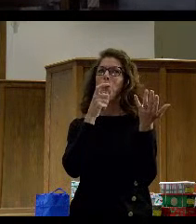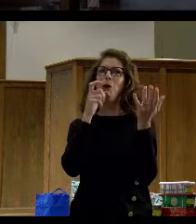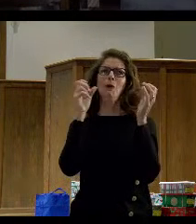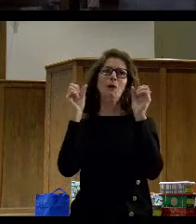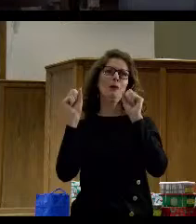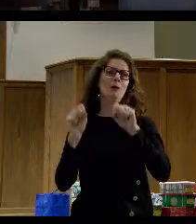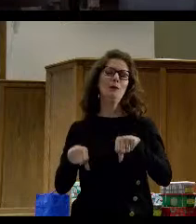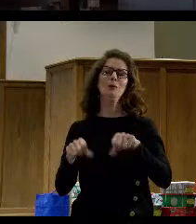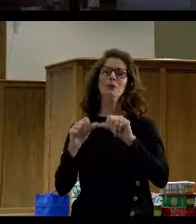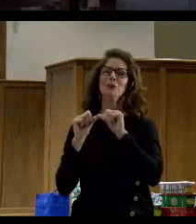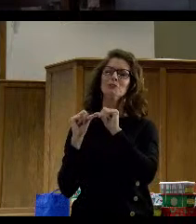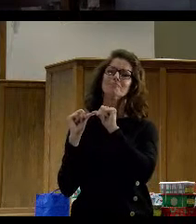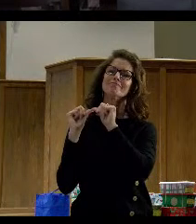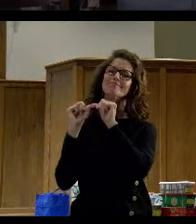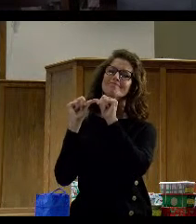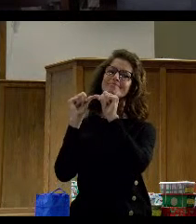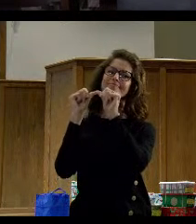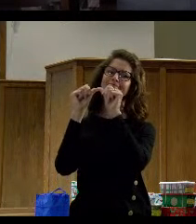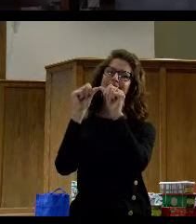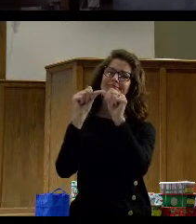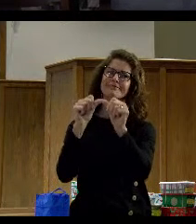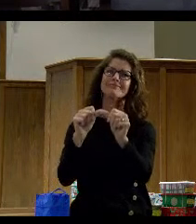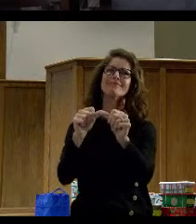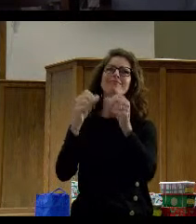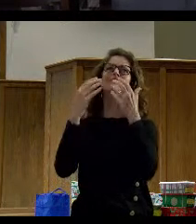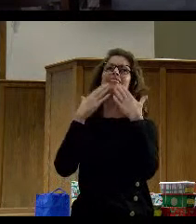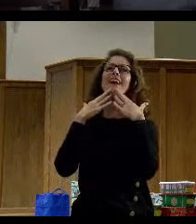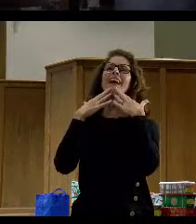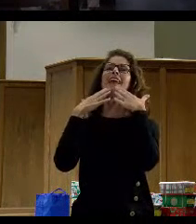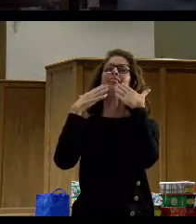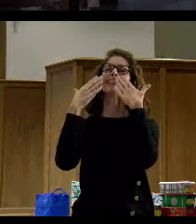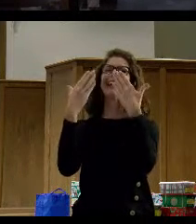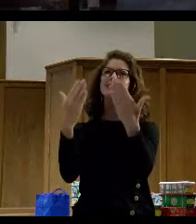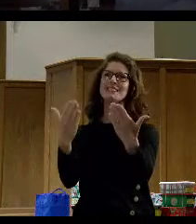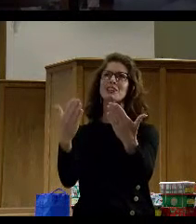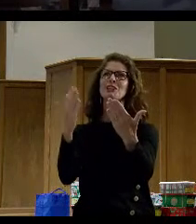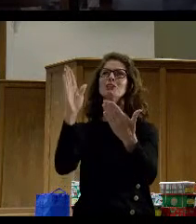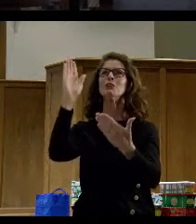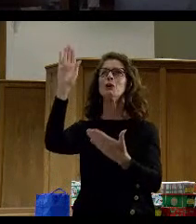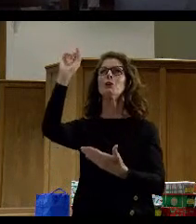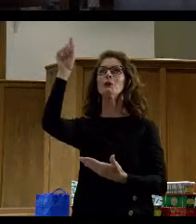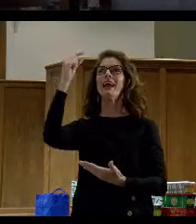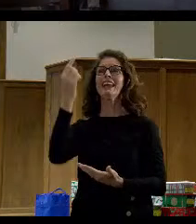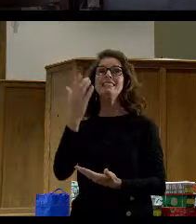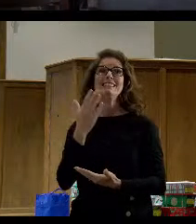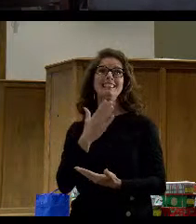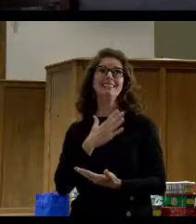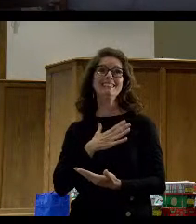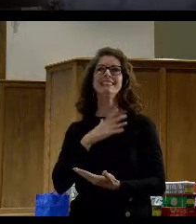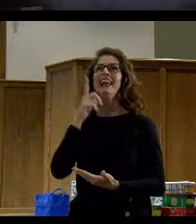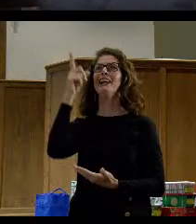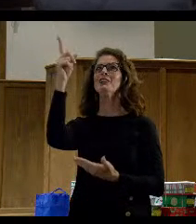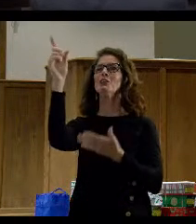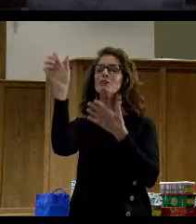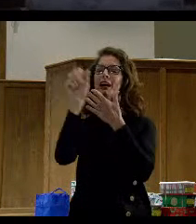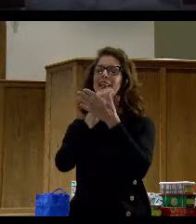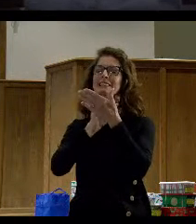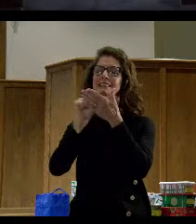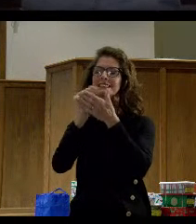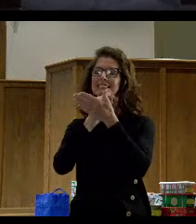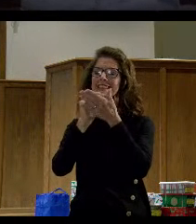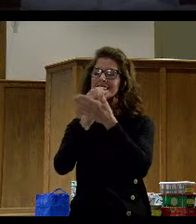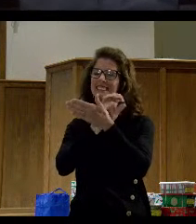stand? Lord, who would stand? Thanks to your grace we are cleansed by